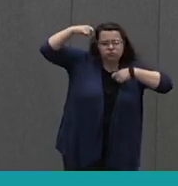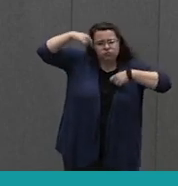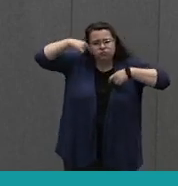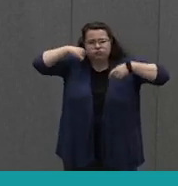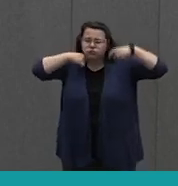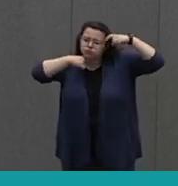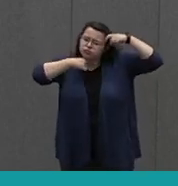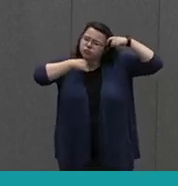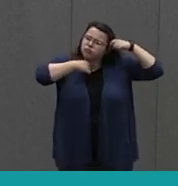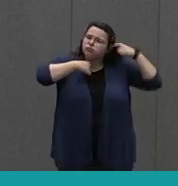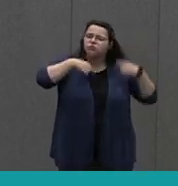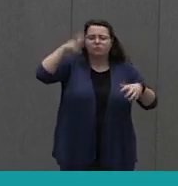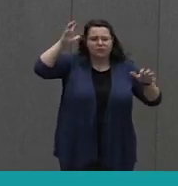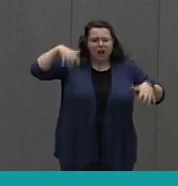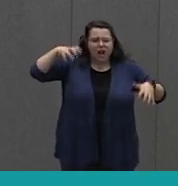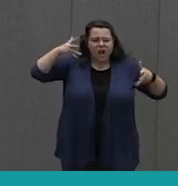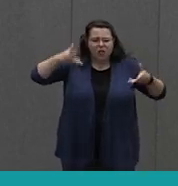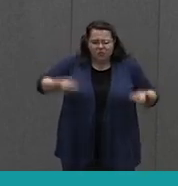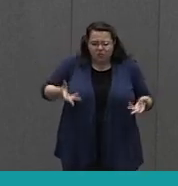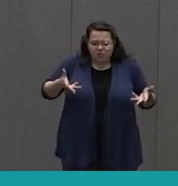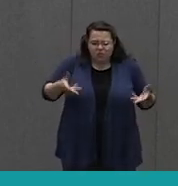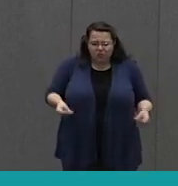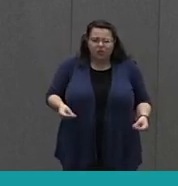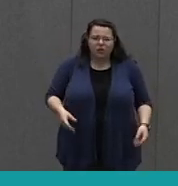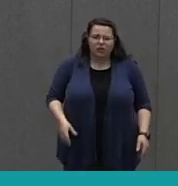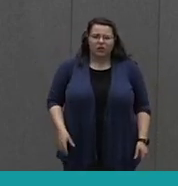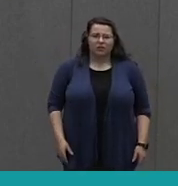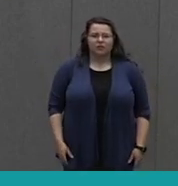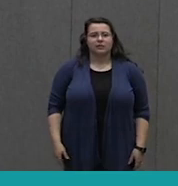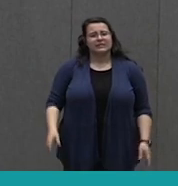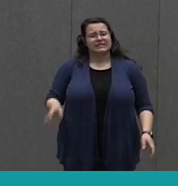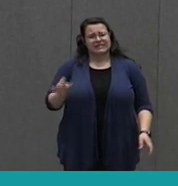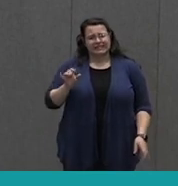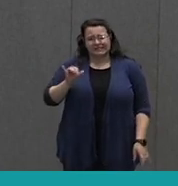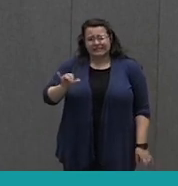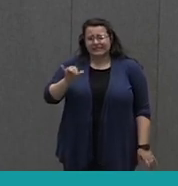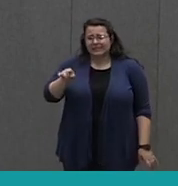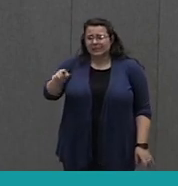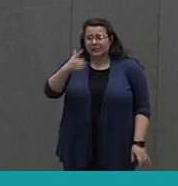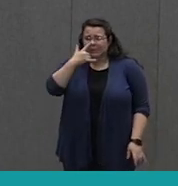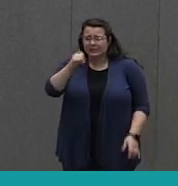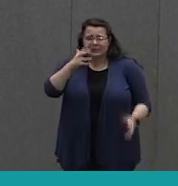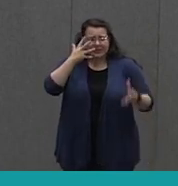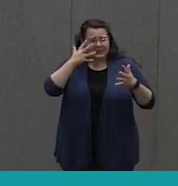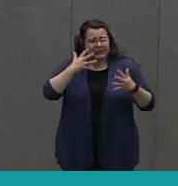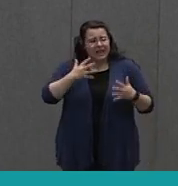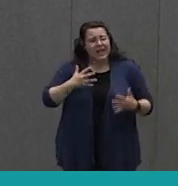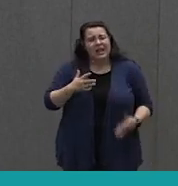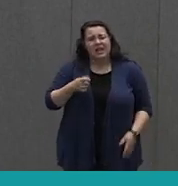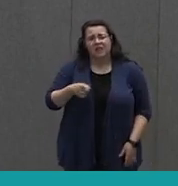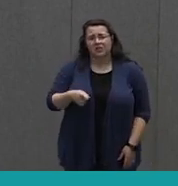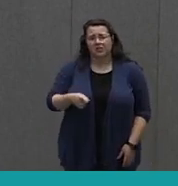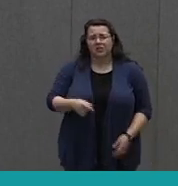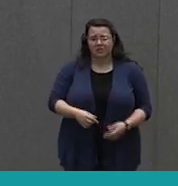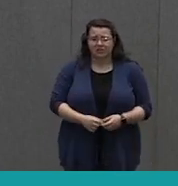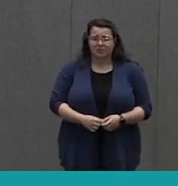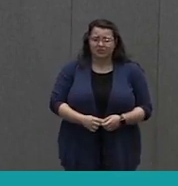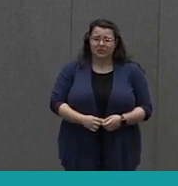down the path towards the river that was by her house, and the rain trickled under